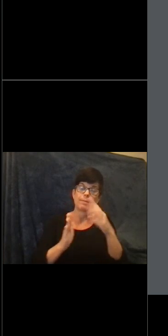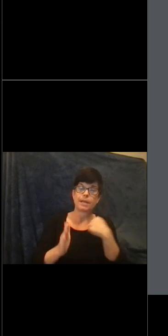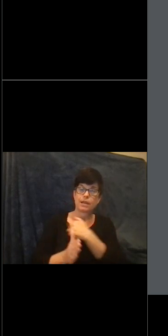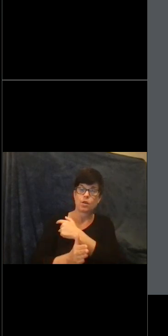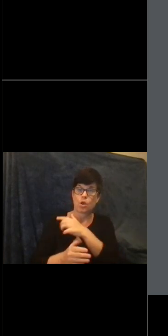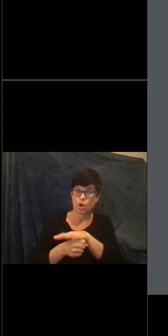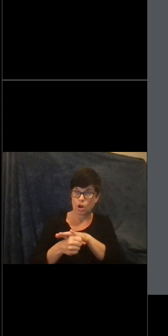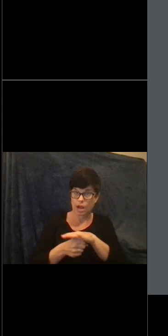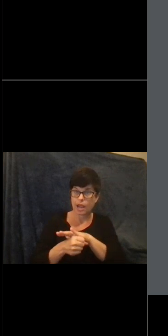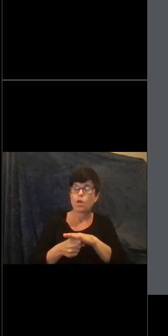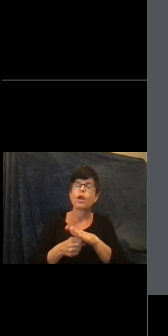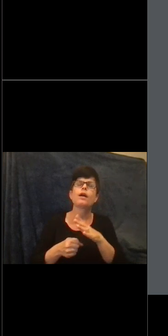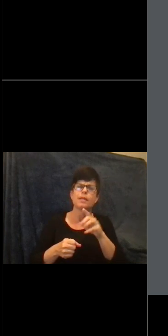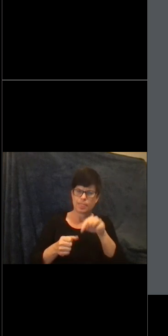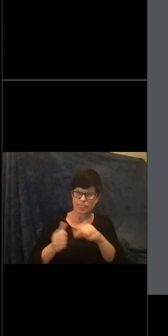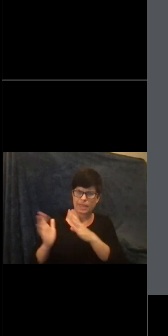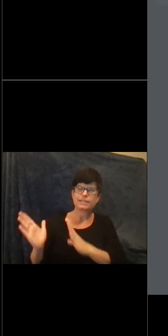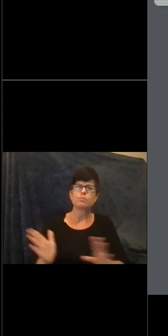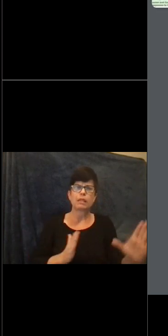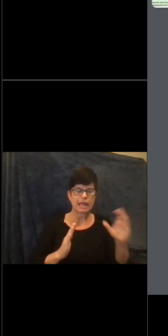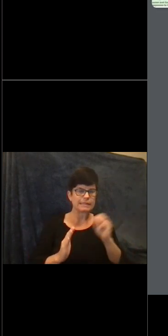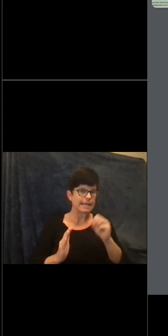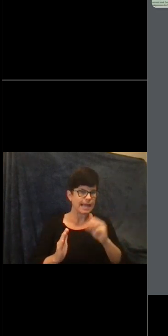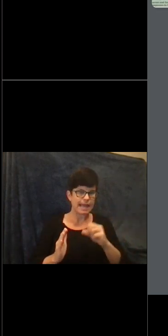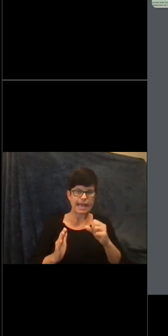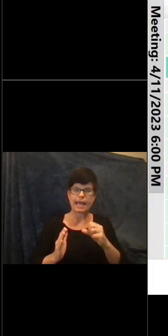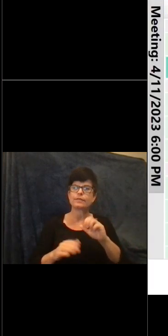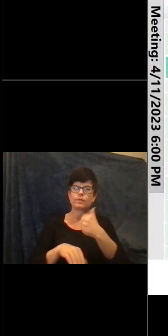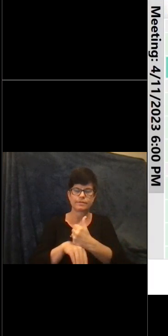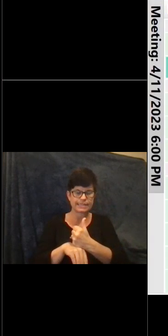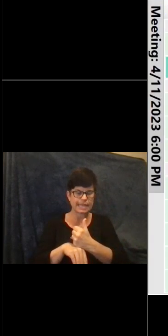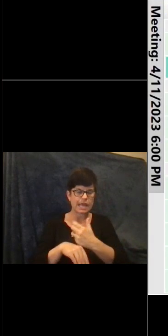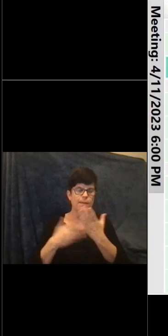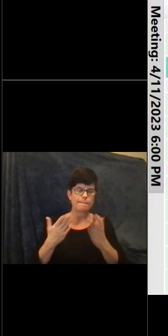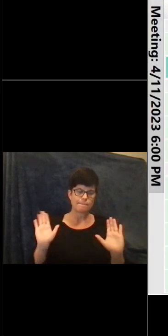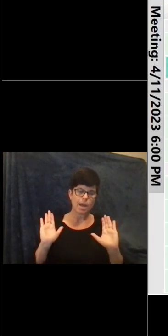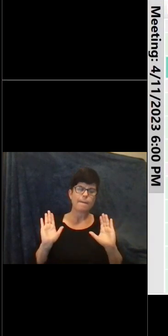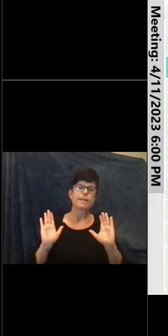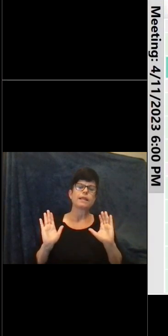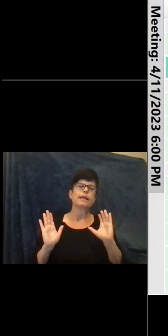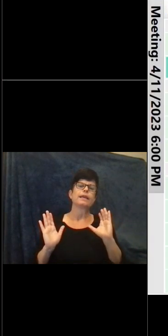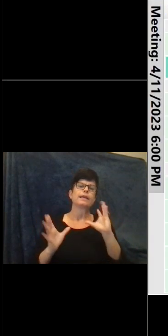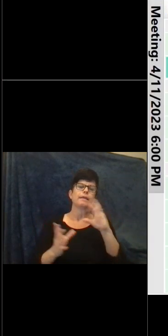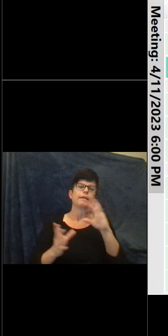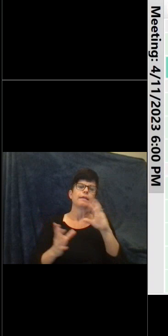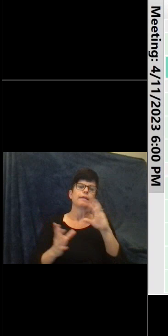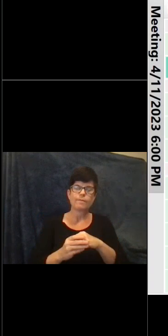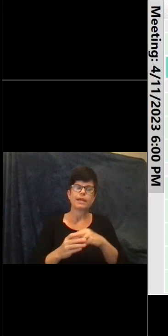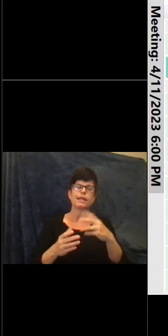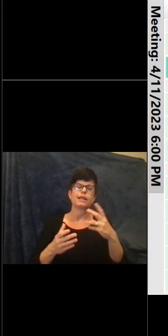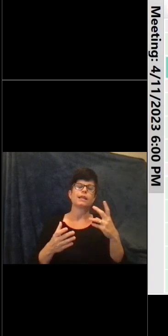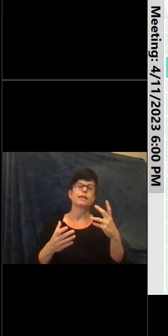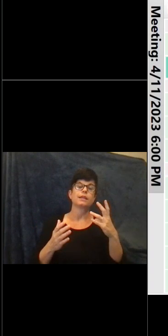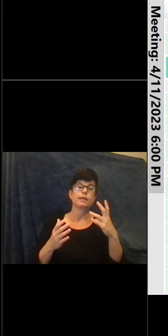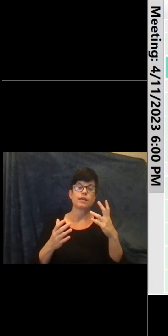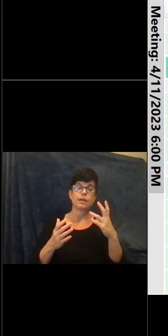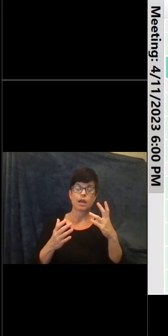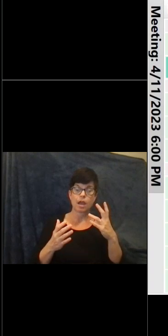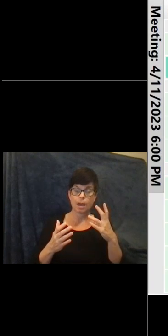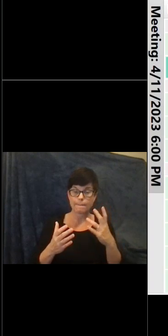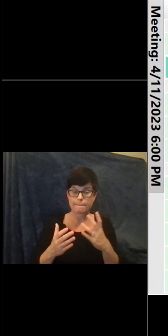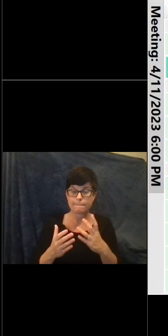public meetings, public workshops, and public input. We anticipate, again, the proposed amendment to